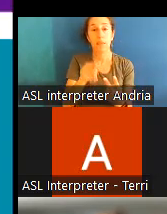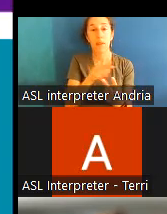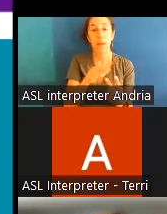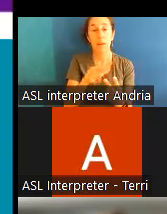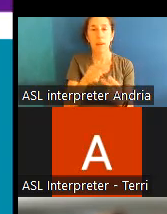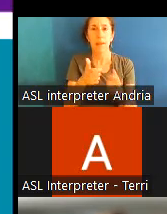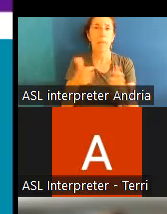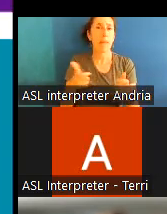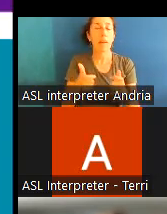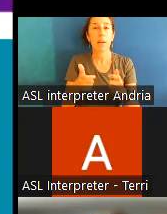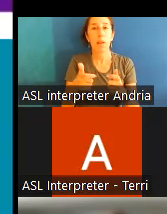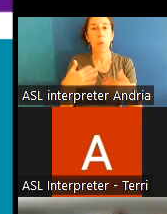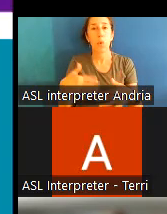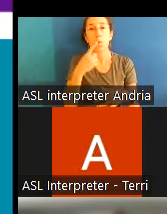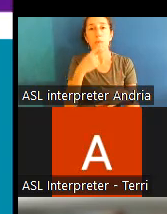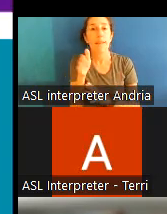high danger.